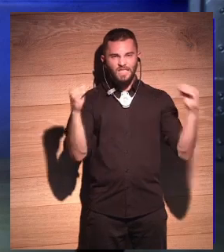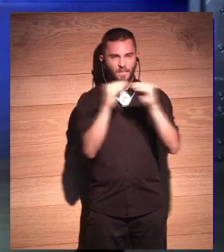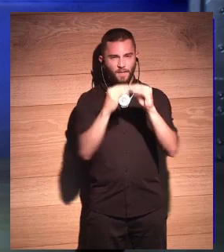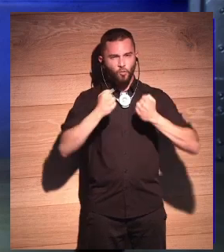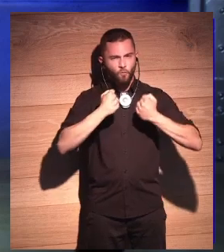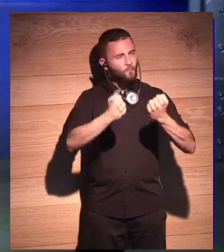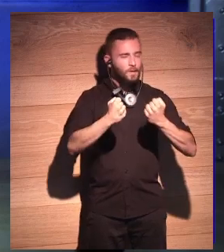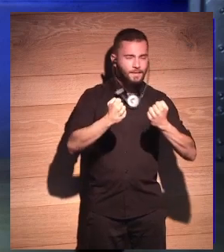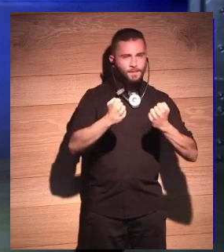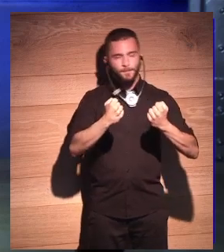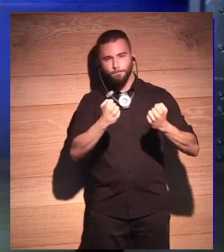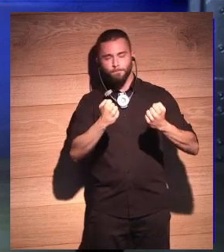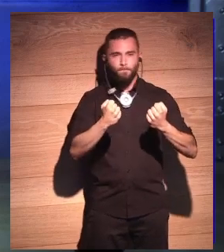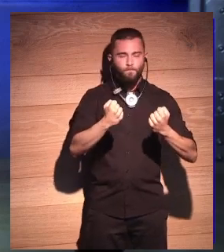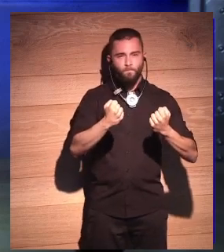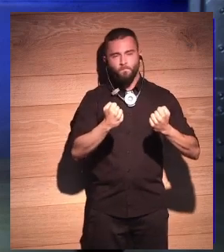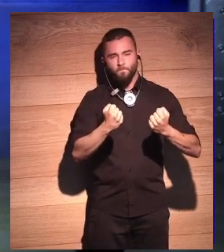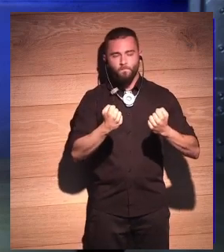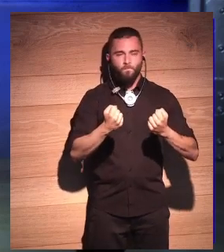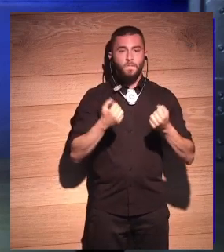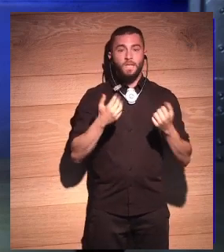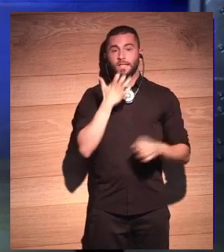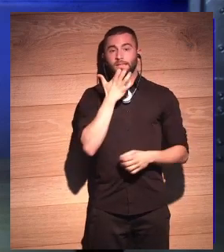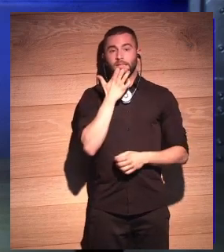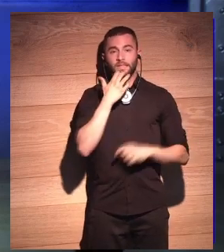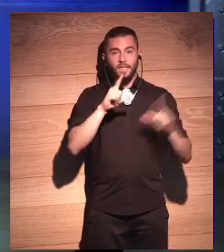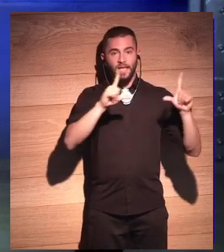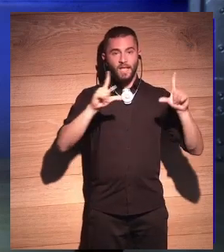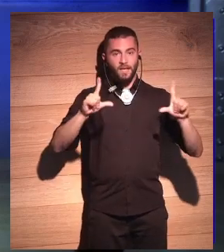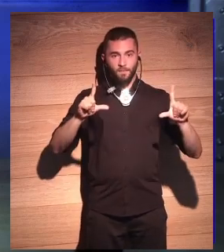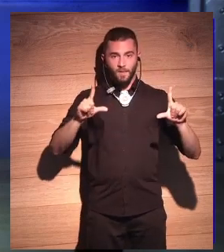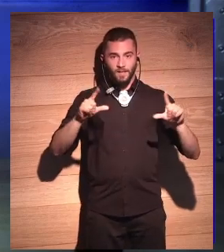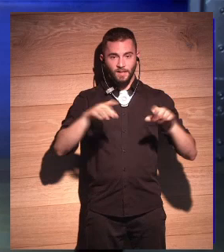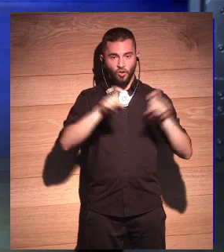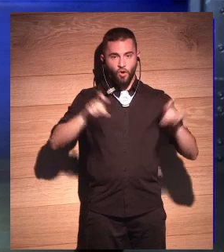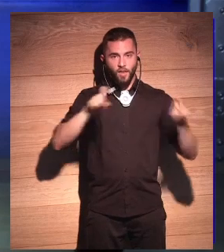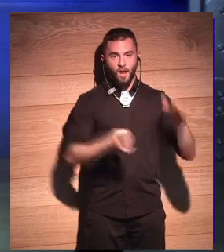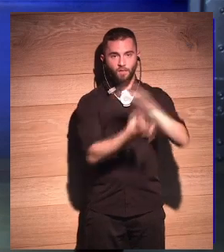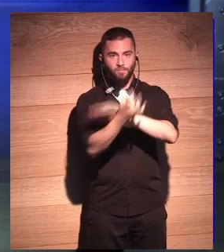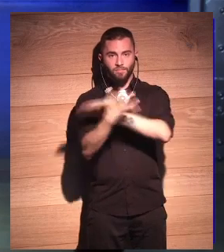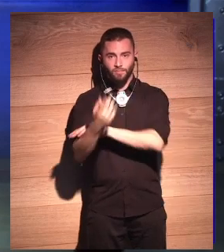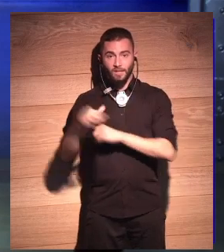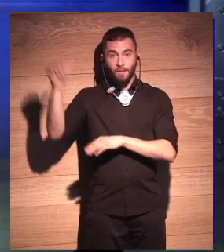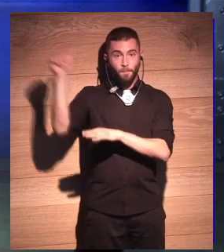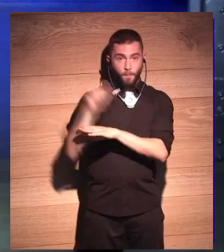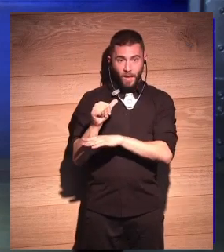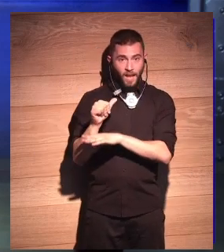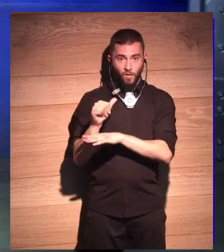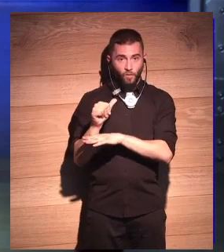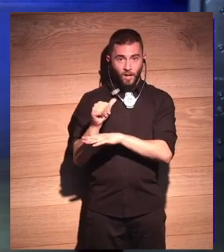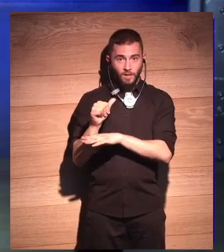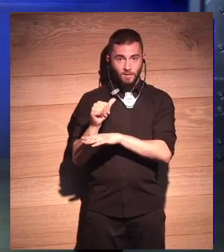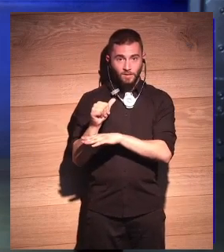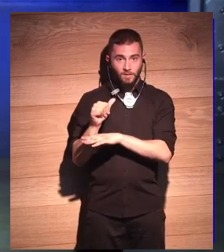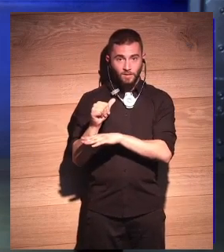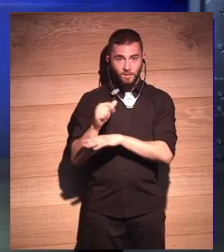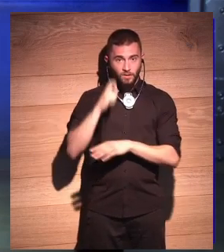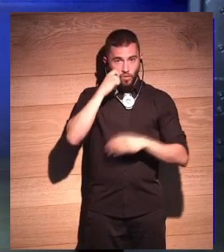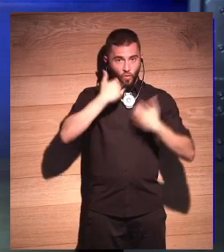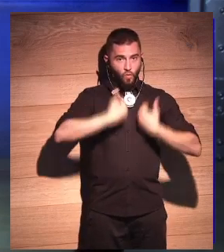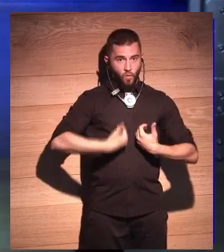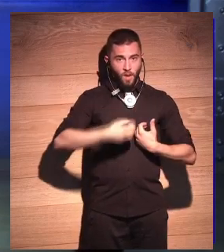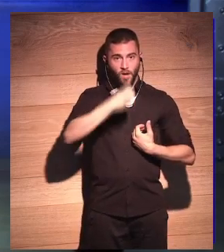in CGI for film and TV, we can't get good digital humans, what chance have we